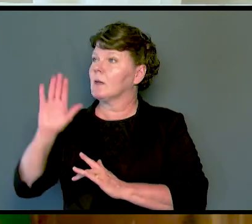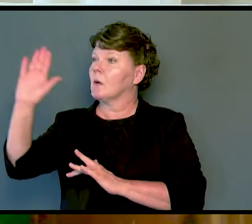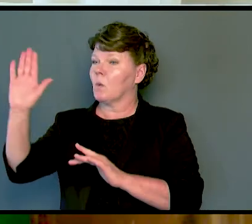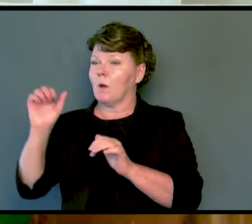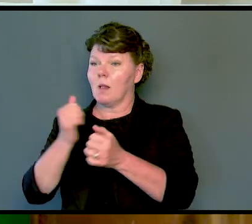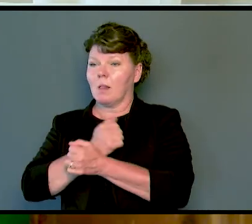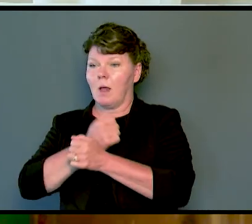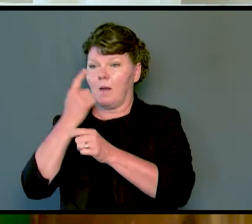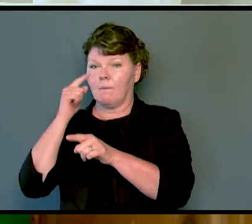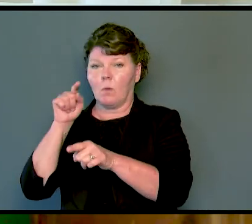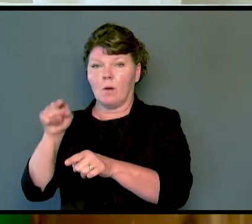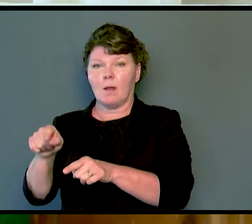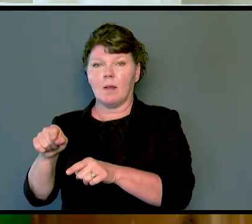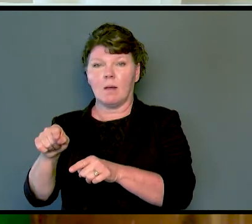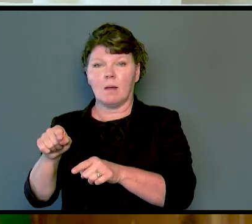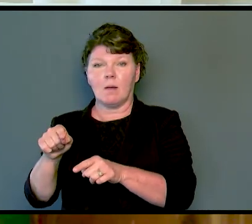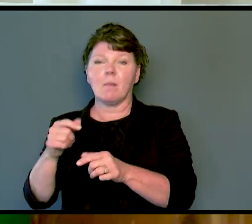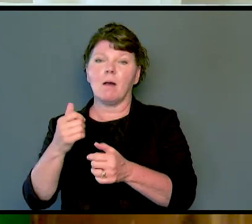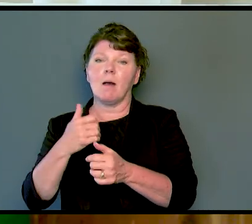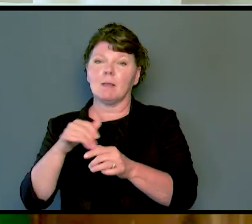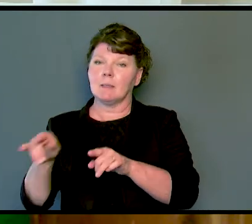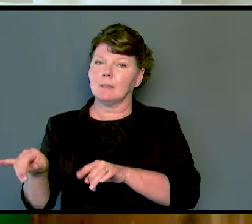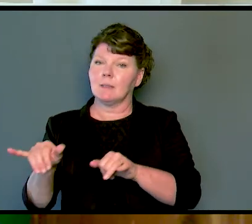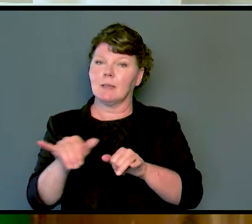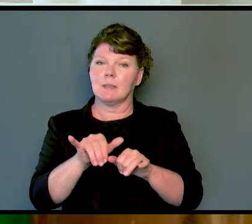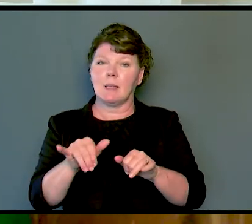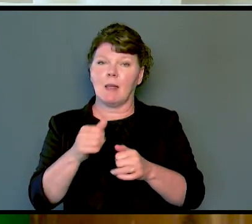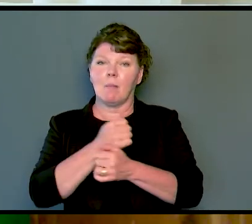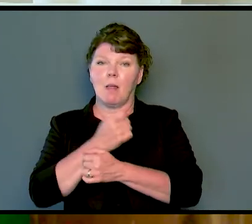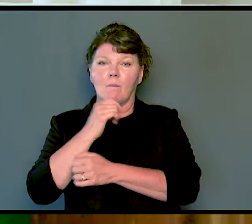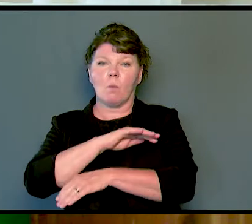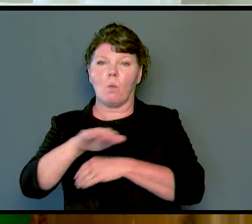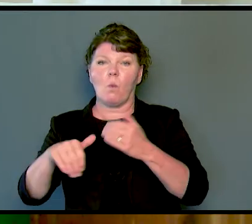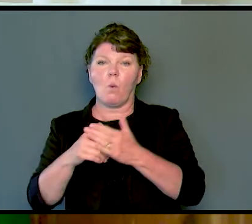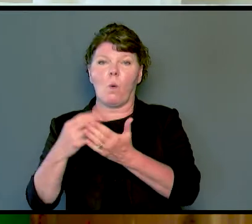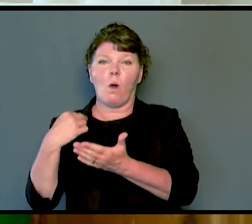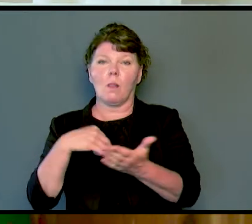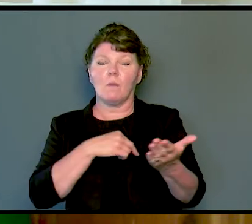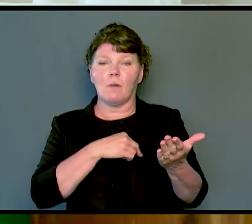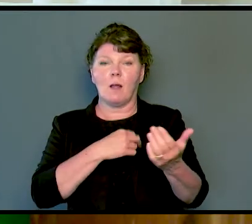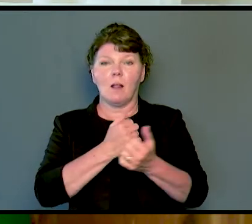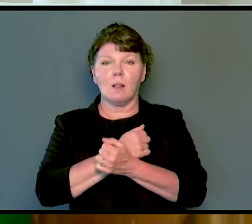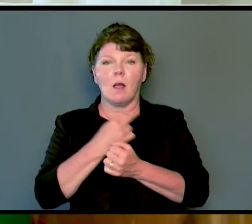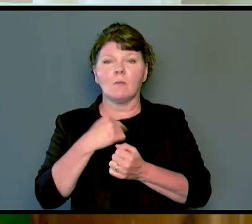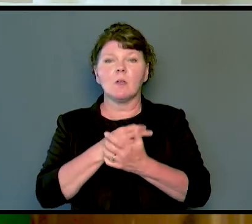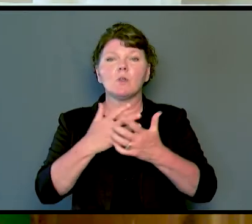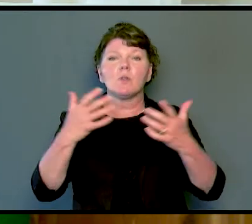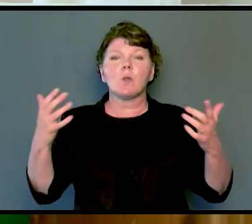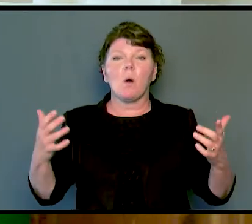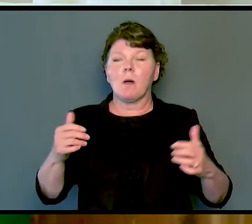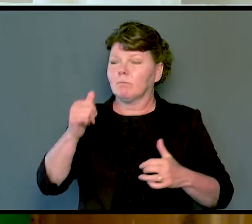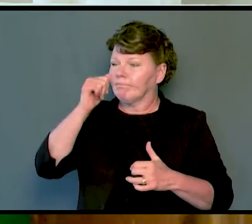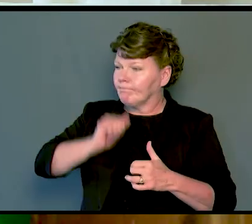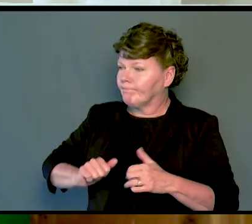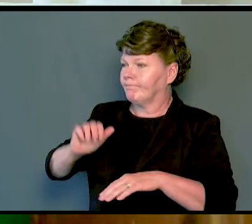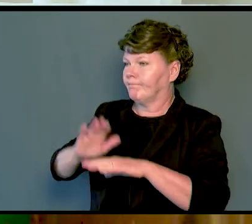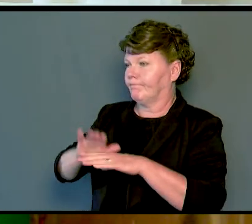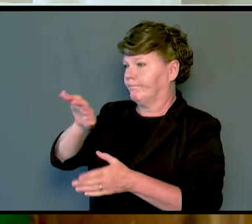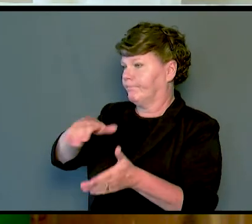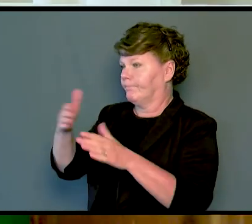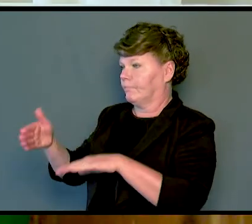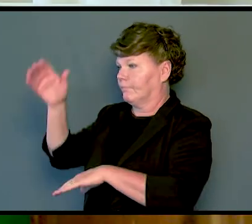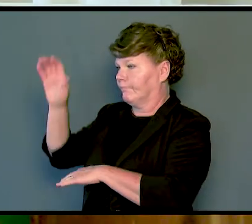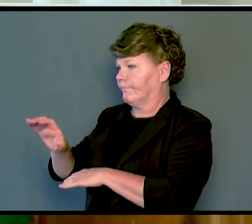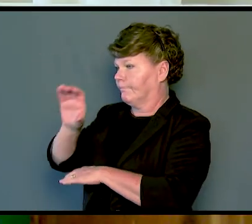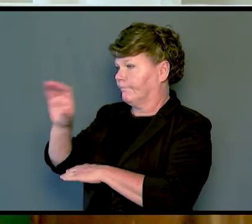that Jesus had for Bartimaeus, the love that he has for all people, he loved each of us so much that he died a horrible death on the